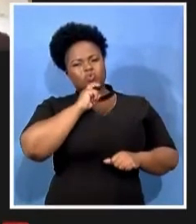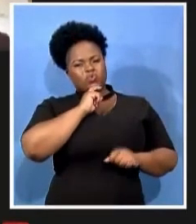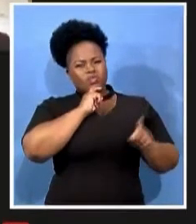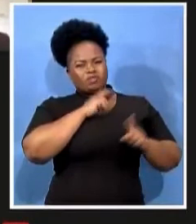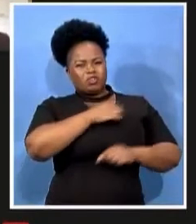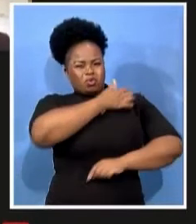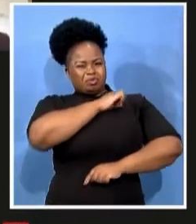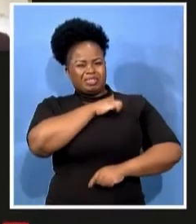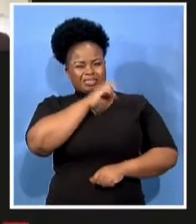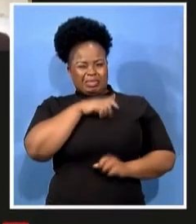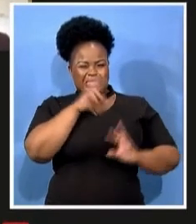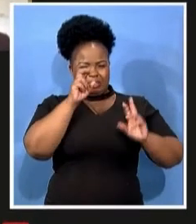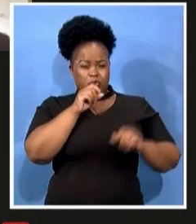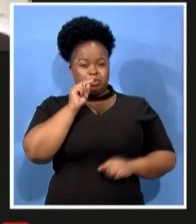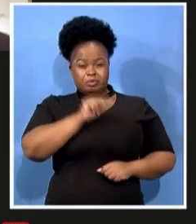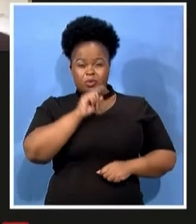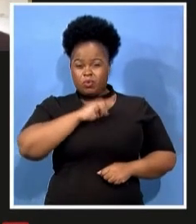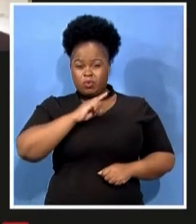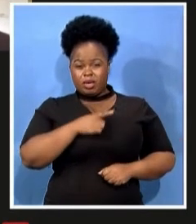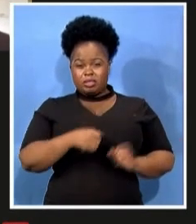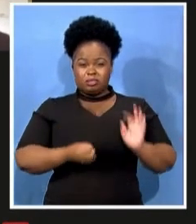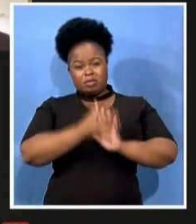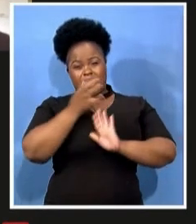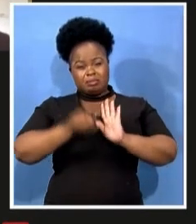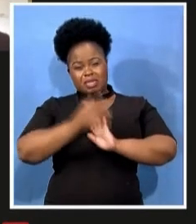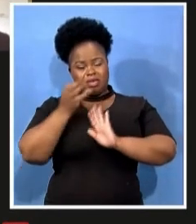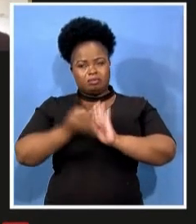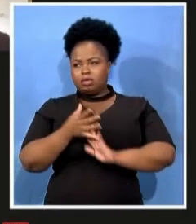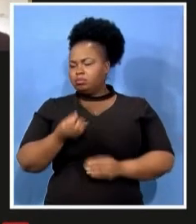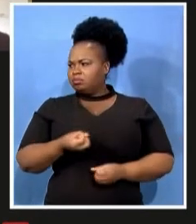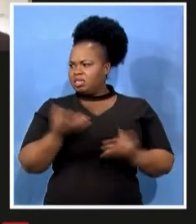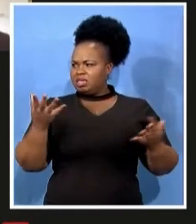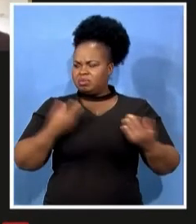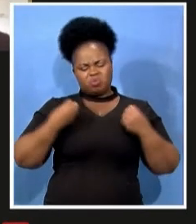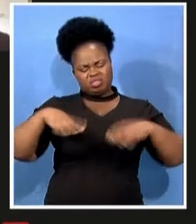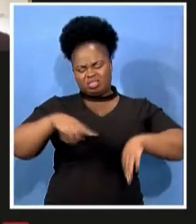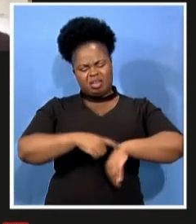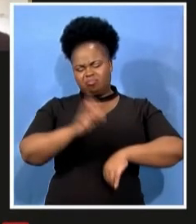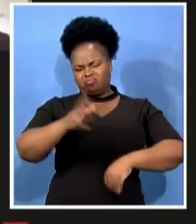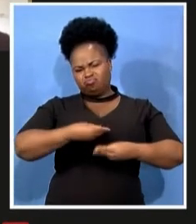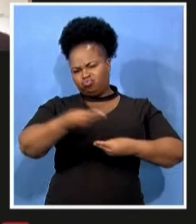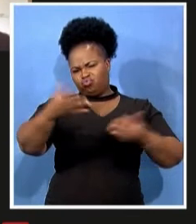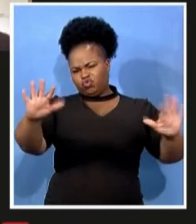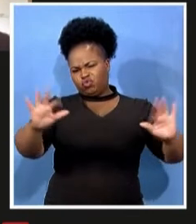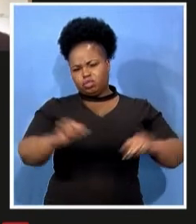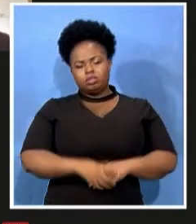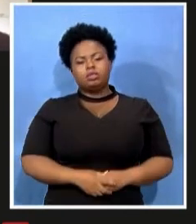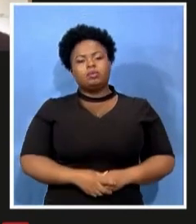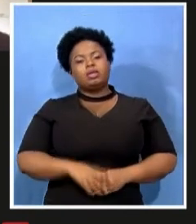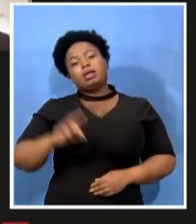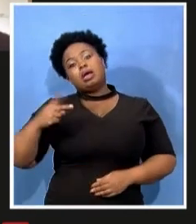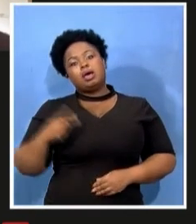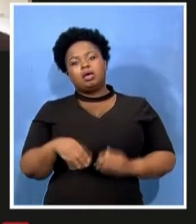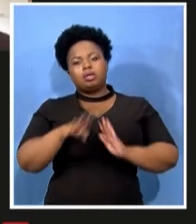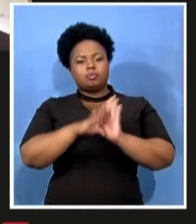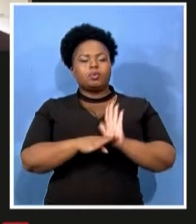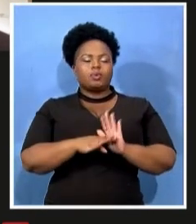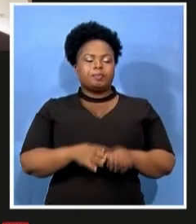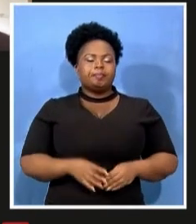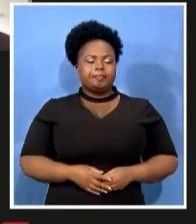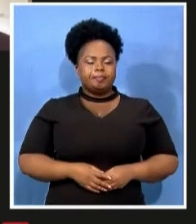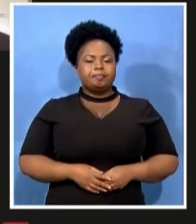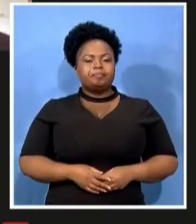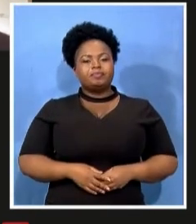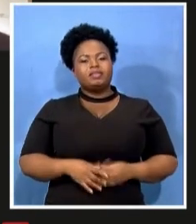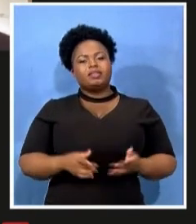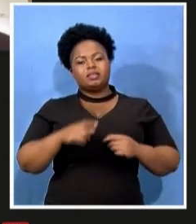been distributed. I won't waste time. Then the other outreach programs where we will actually have a team that goes out. We call that